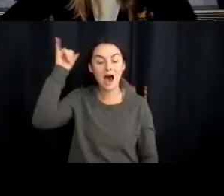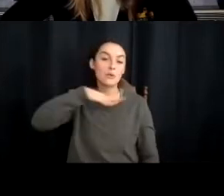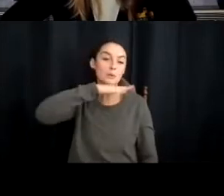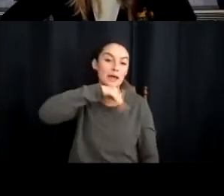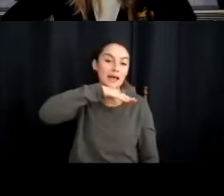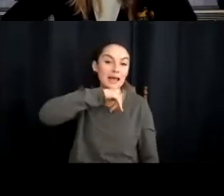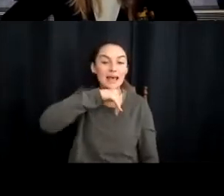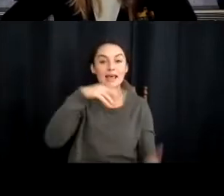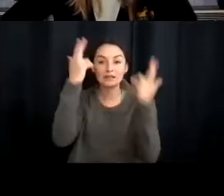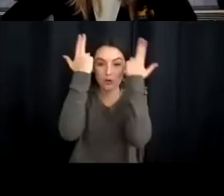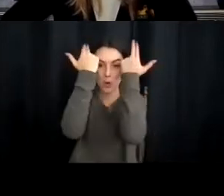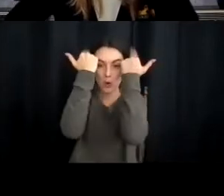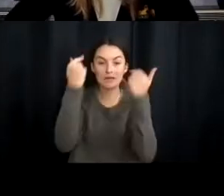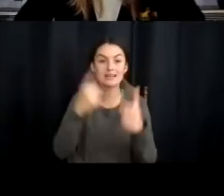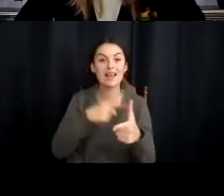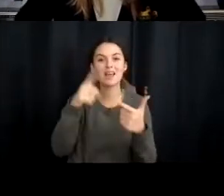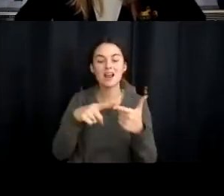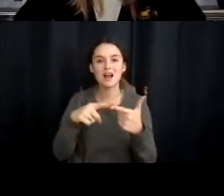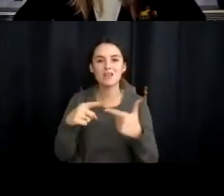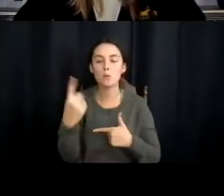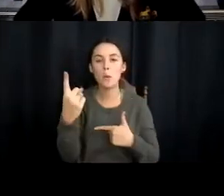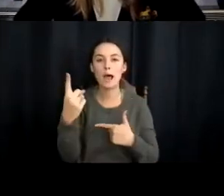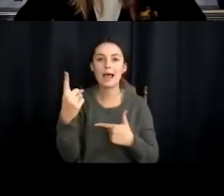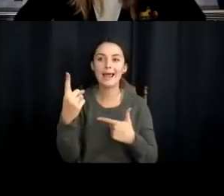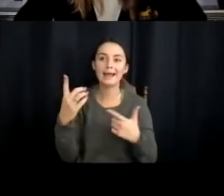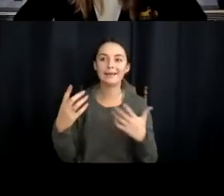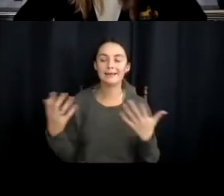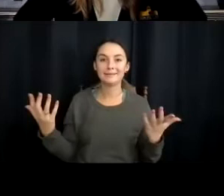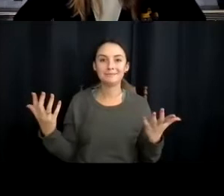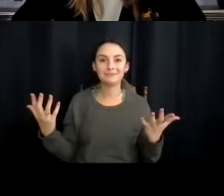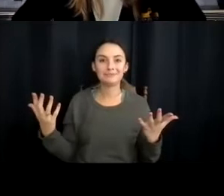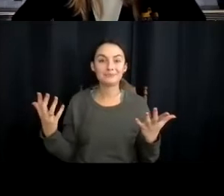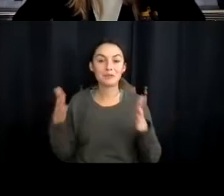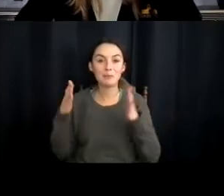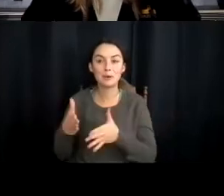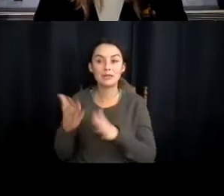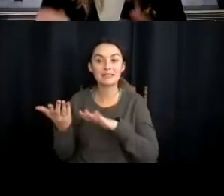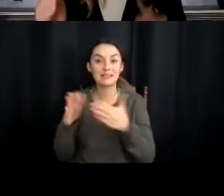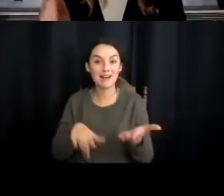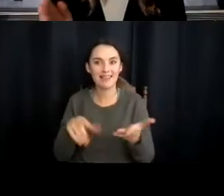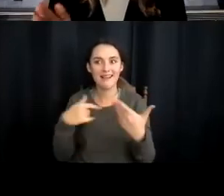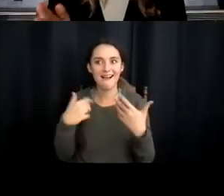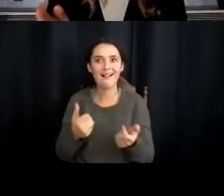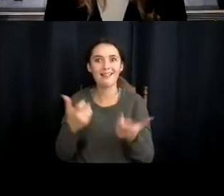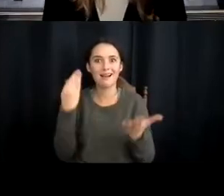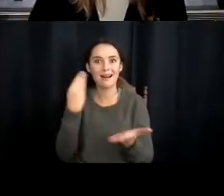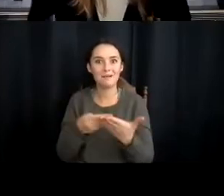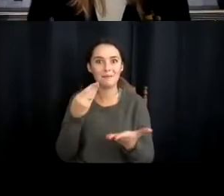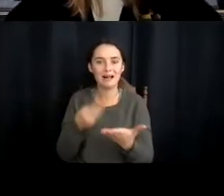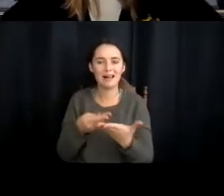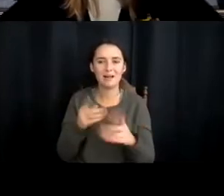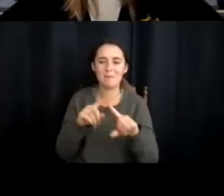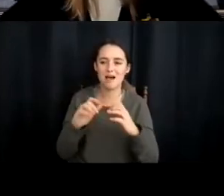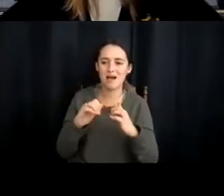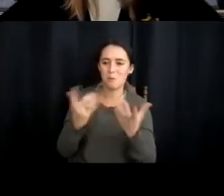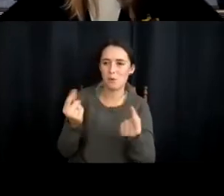owner passed away and there was no real way for anyone to inherit his property. And so they needed some type of rule. And,